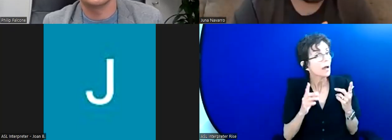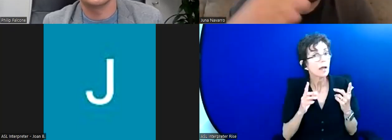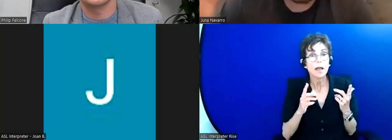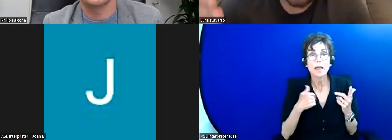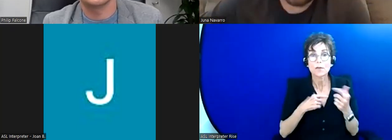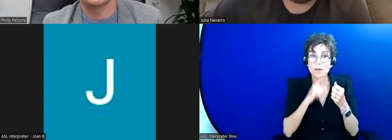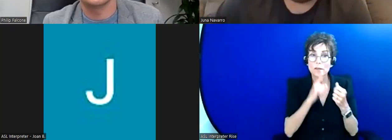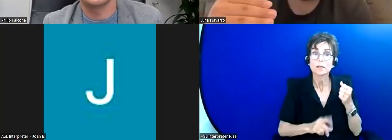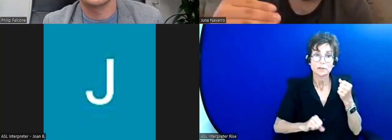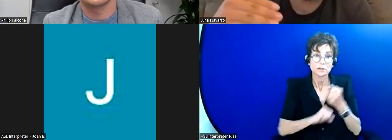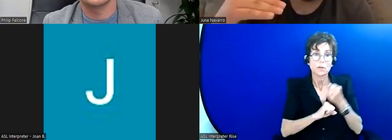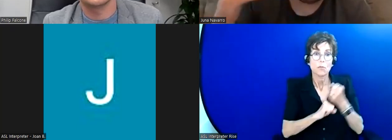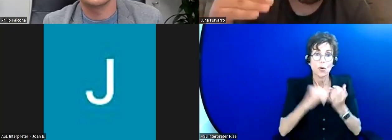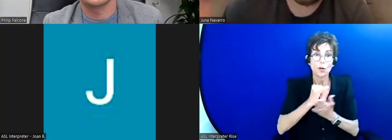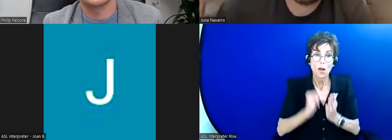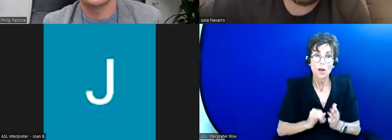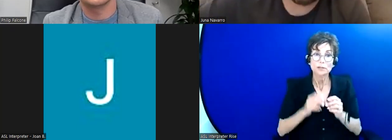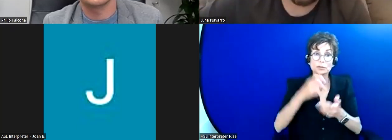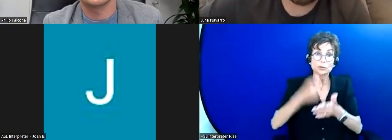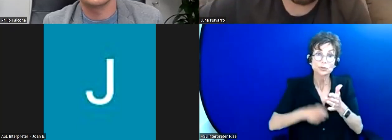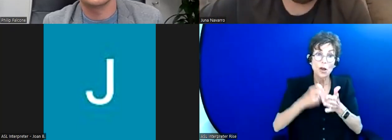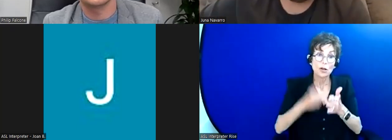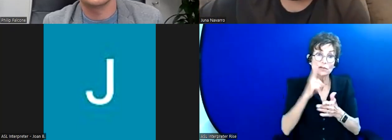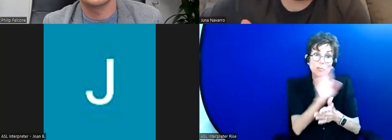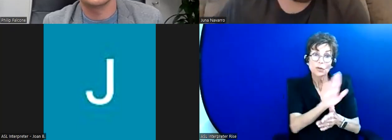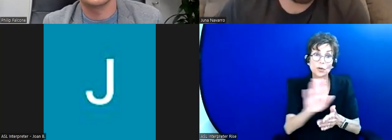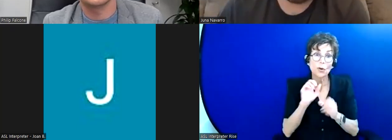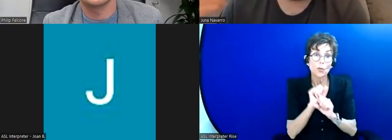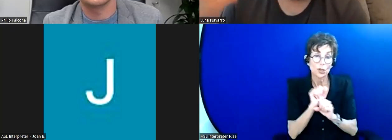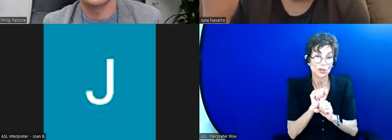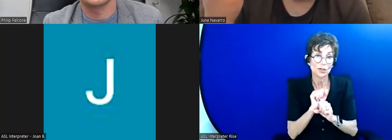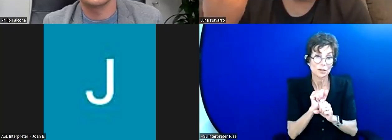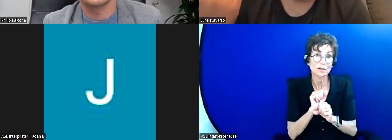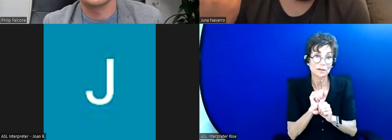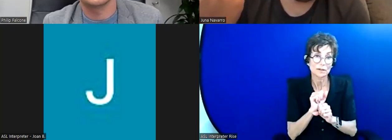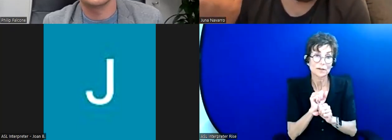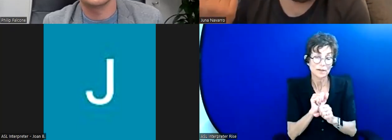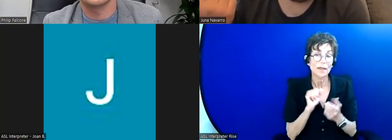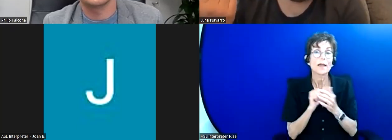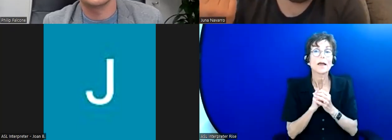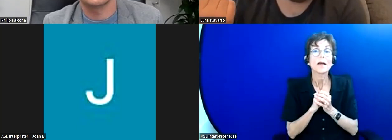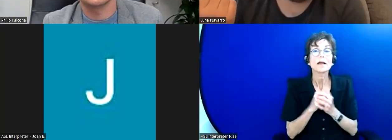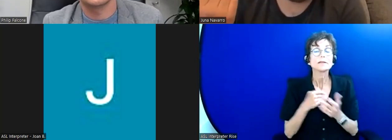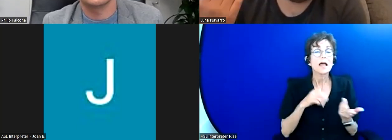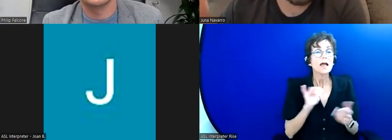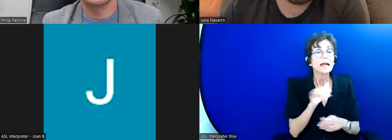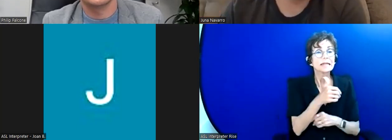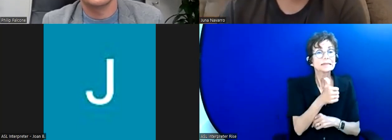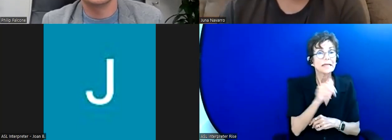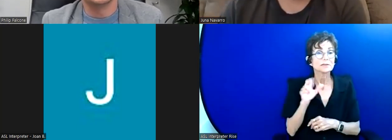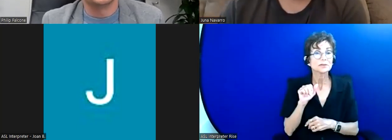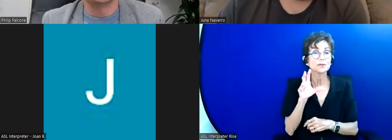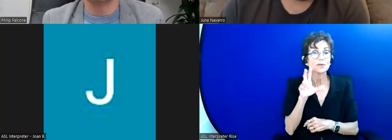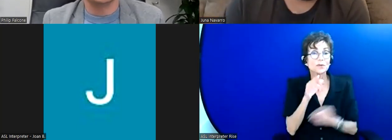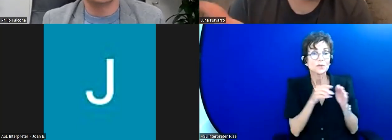maybe as an artist that's in this room, maybe we're not even at the level of like, oh, I'm asking for a 10 or 30% deposit for an idea.